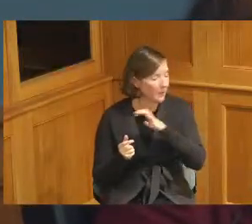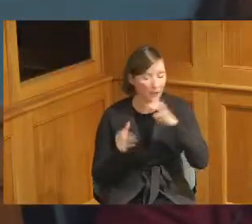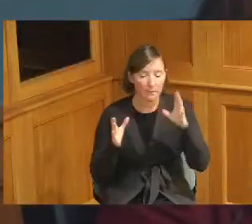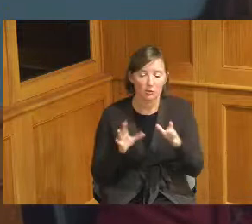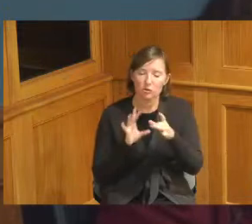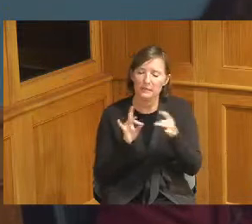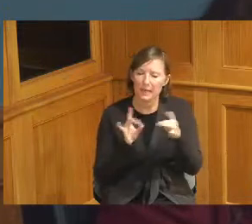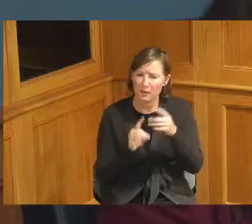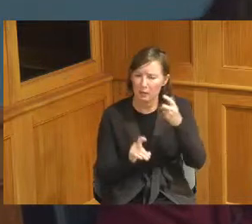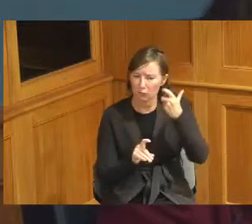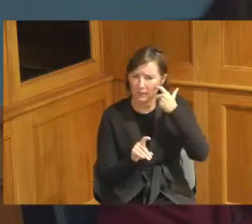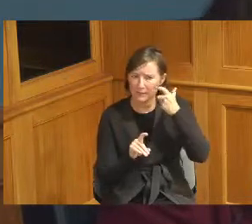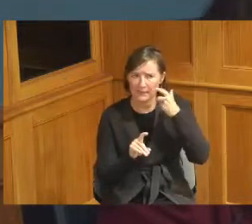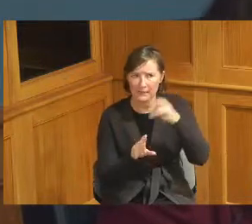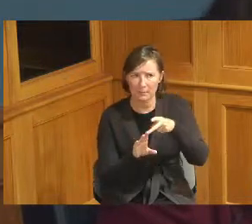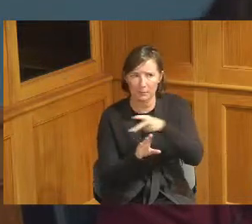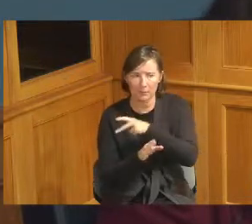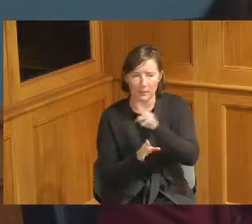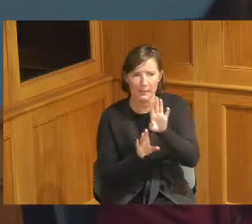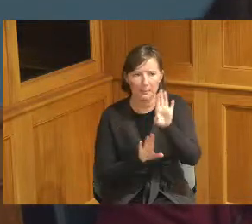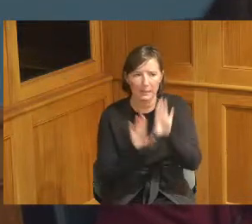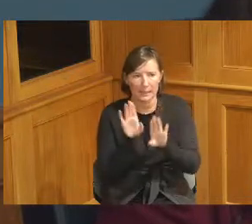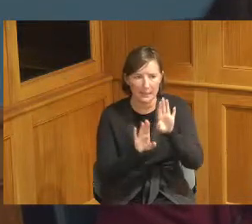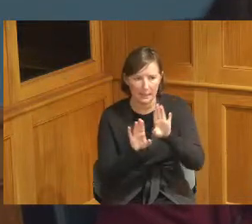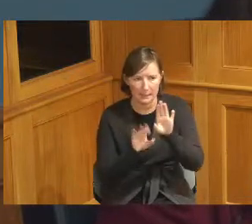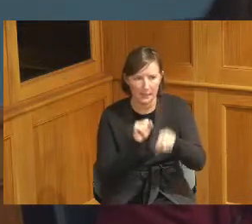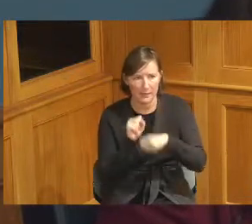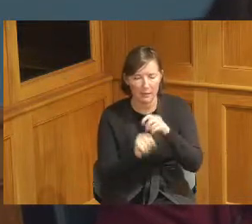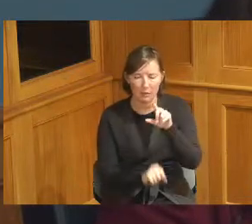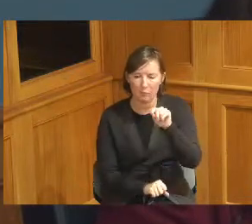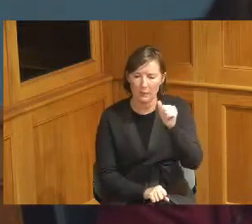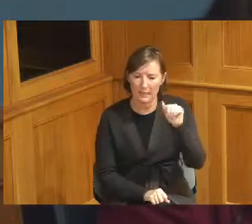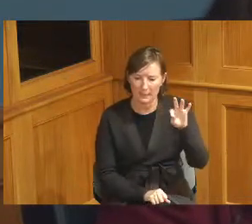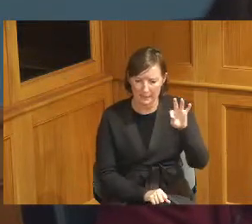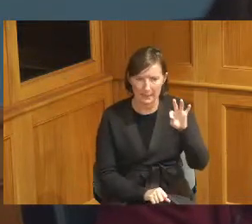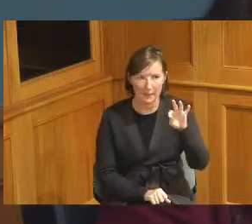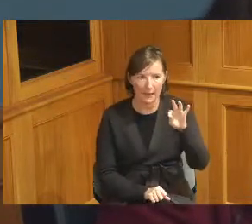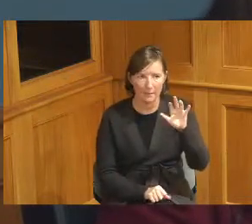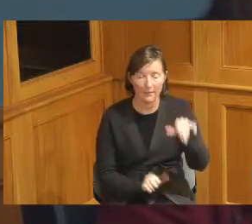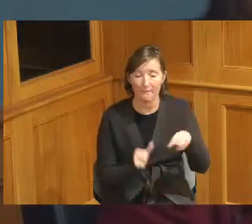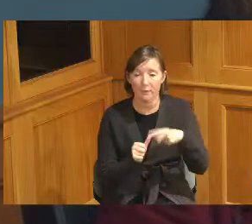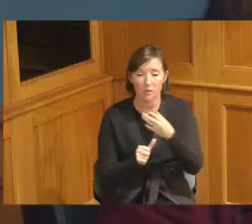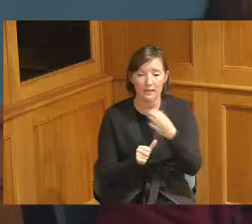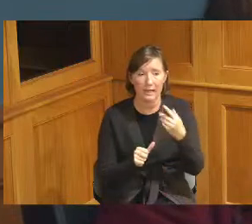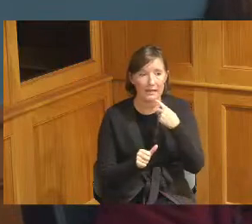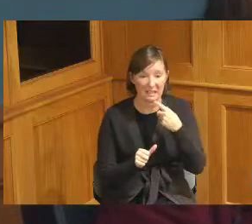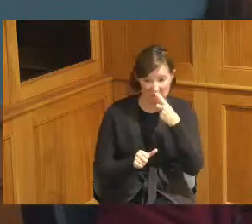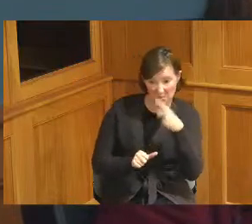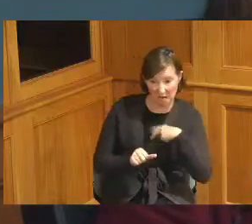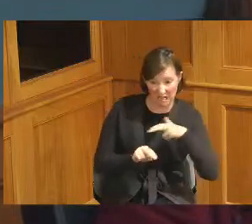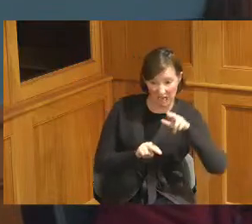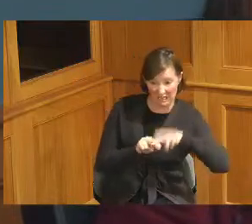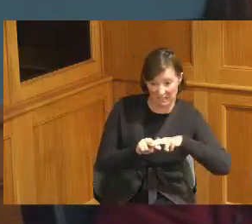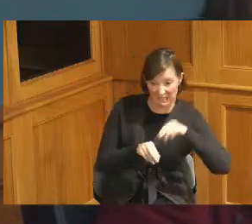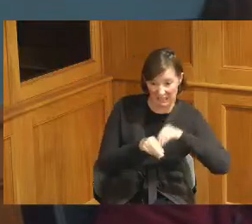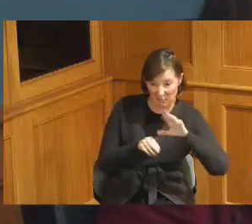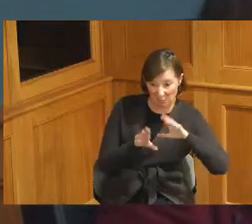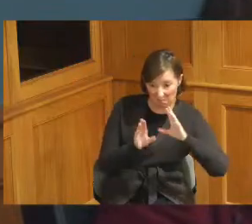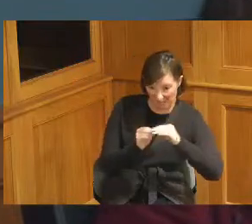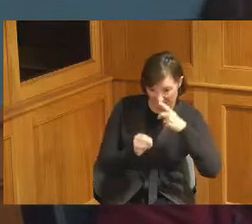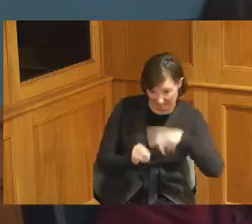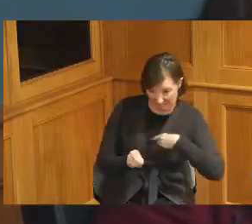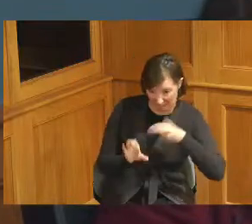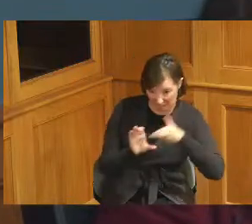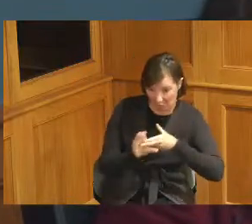pre-bid meetings, it's funny, when I came in 2019, the first thing I said is, can I sit in the pre-bid meetings?